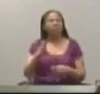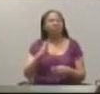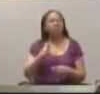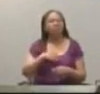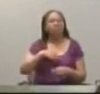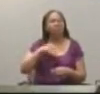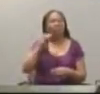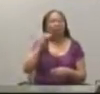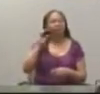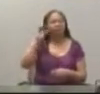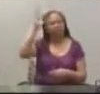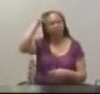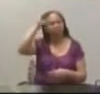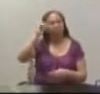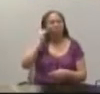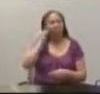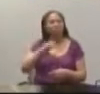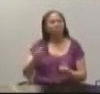is coming home.